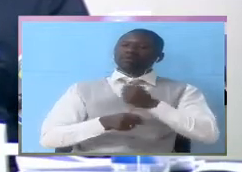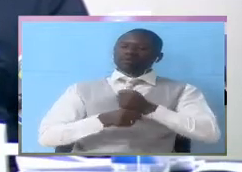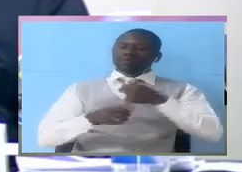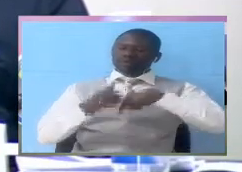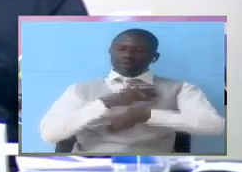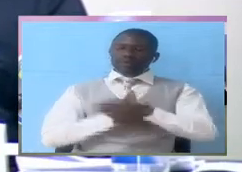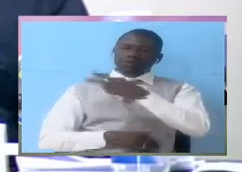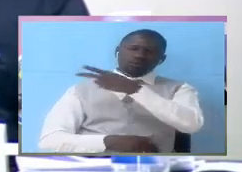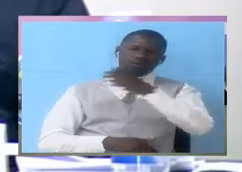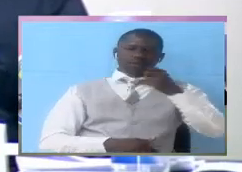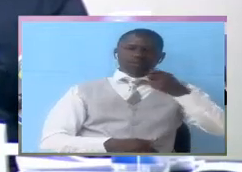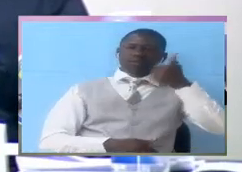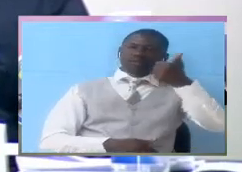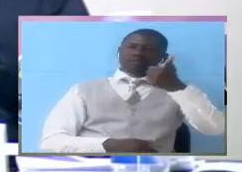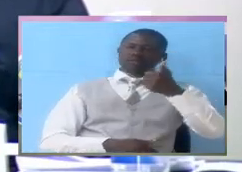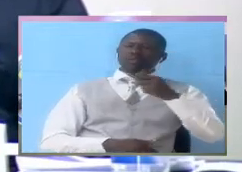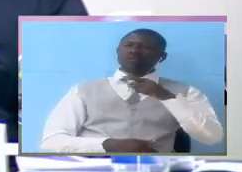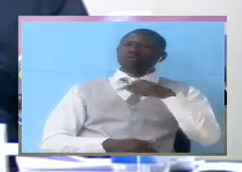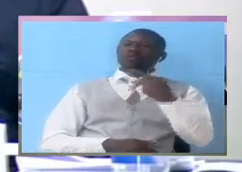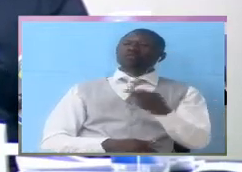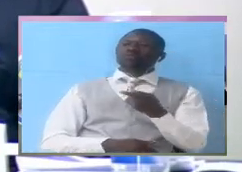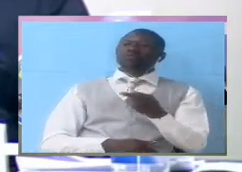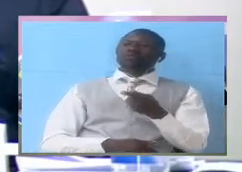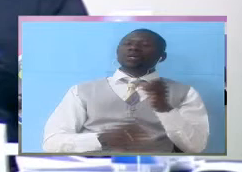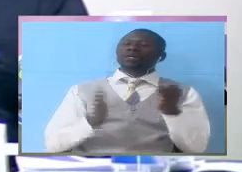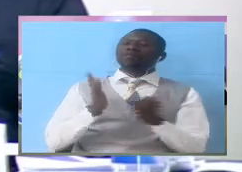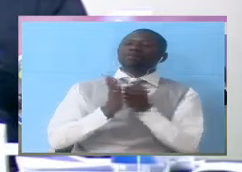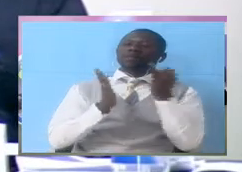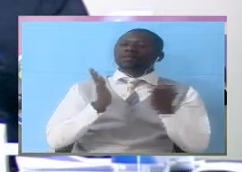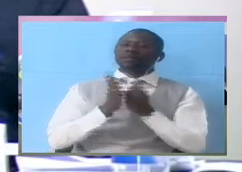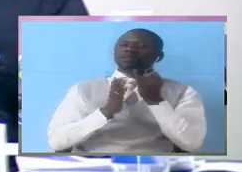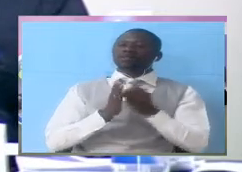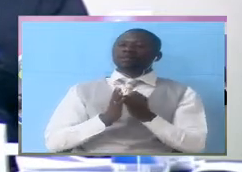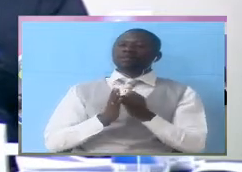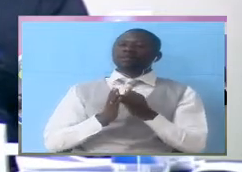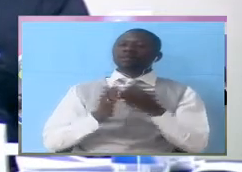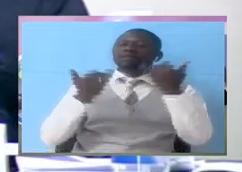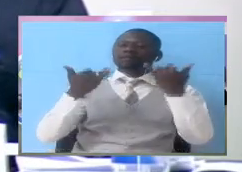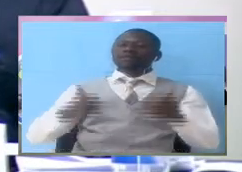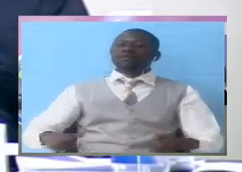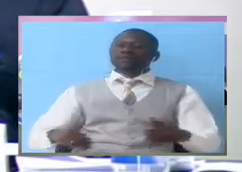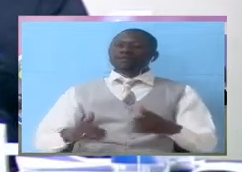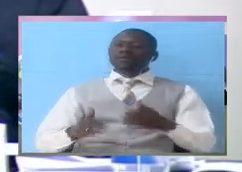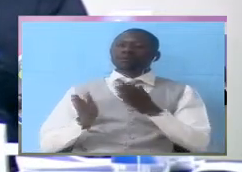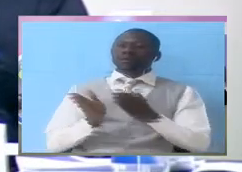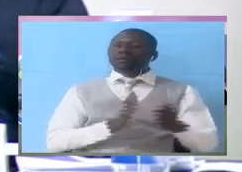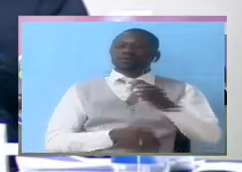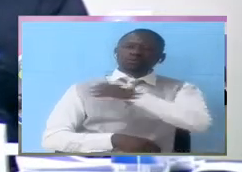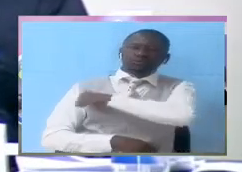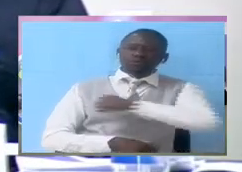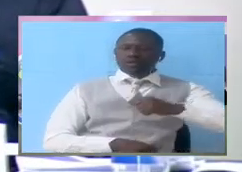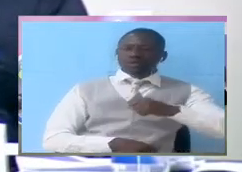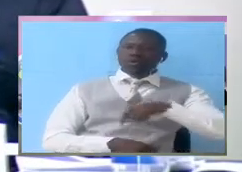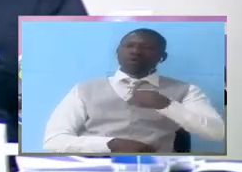2006 to investigate the aborted coup d'etat of